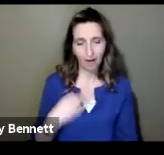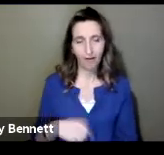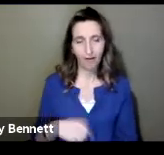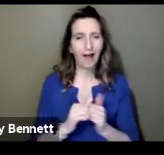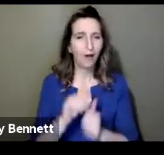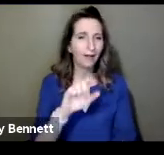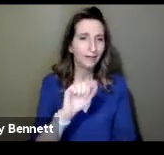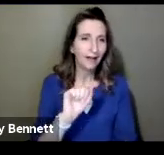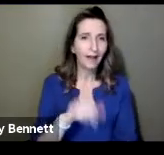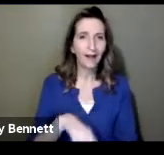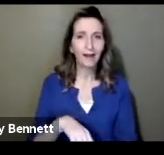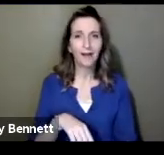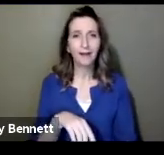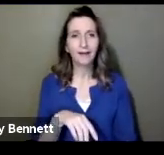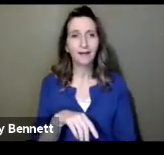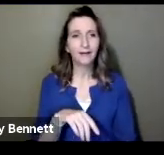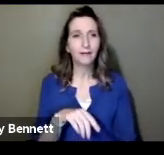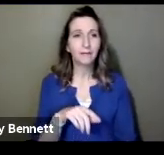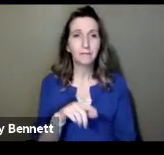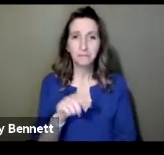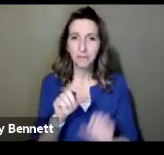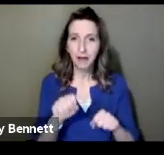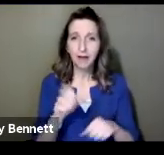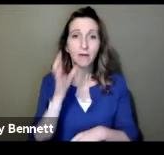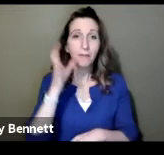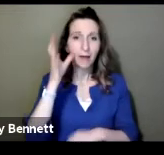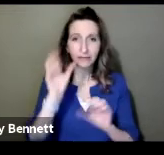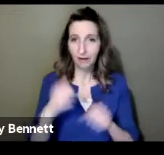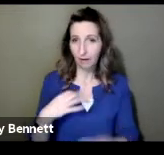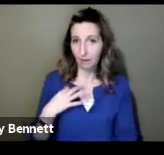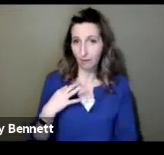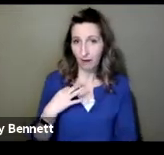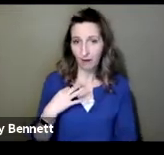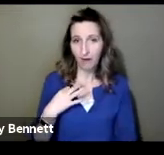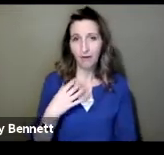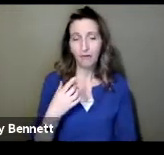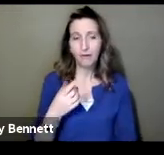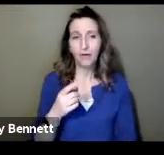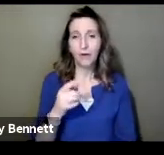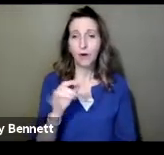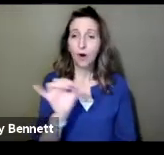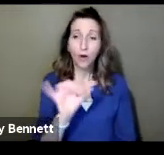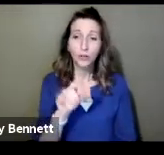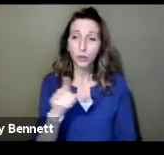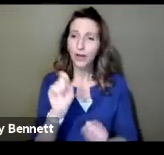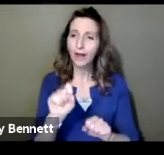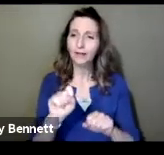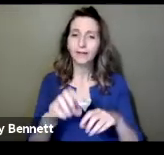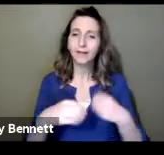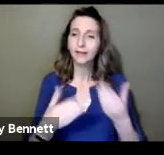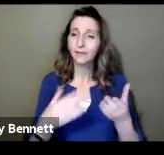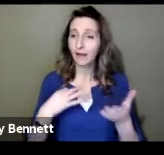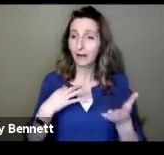LEA, um, parents can apply, and you can always submit an